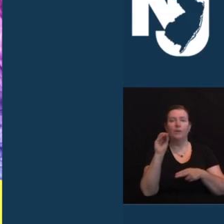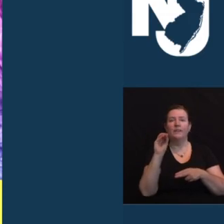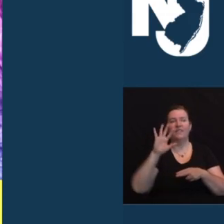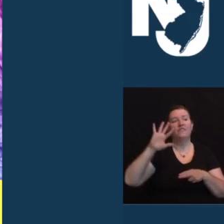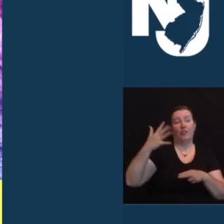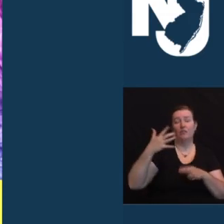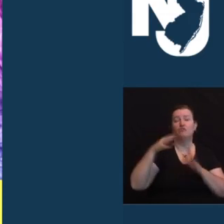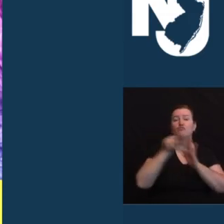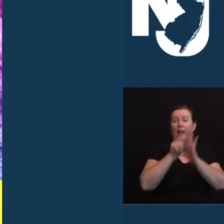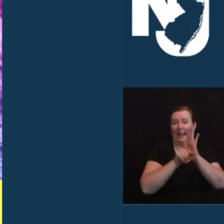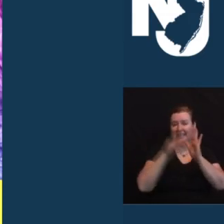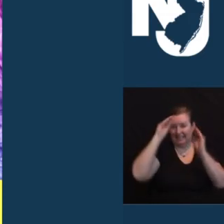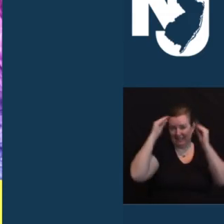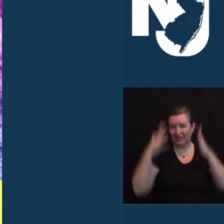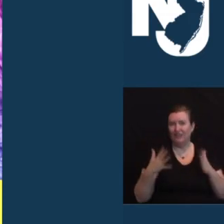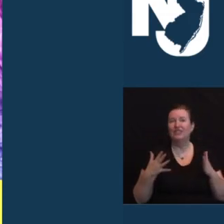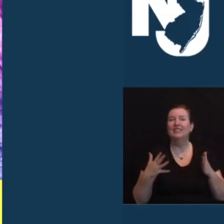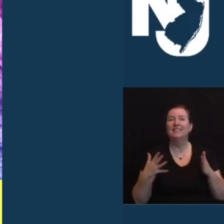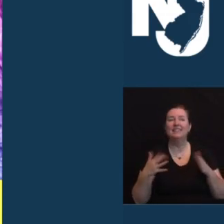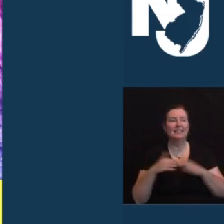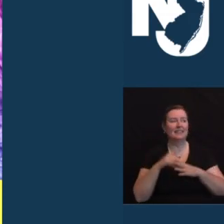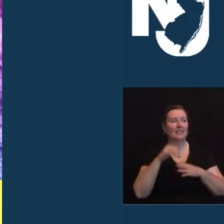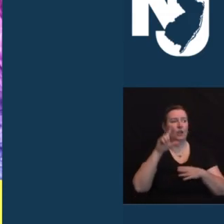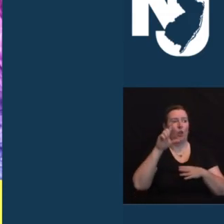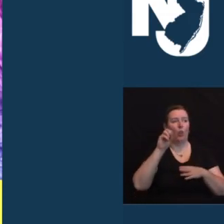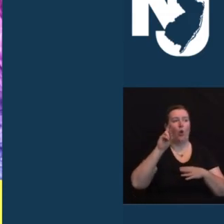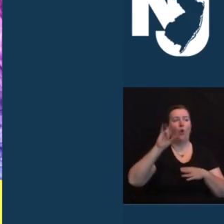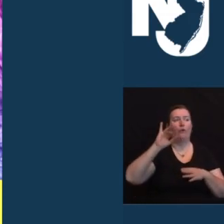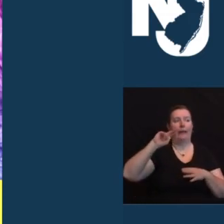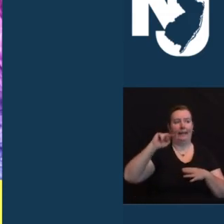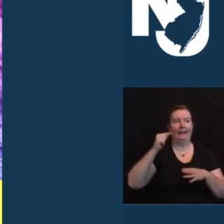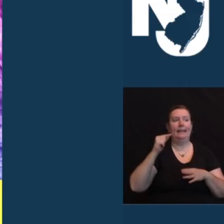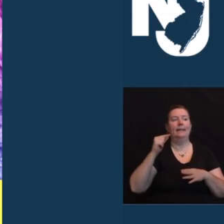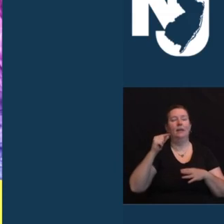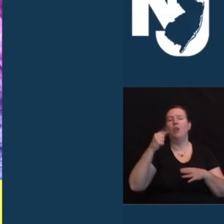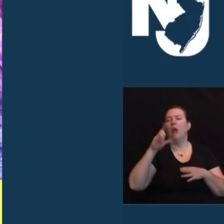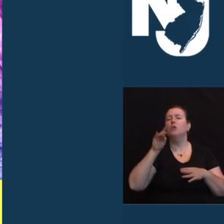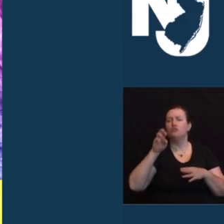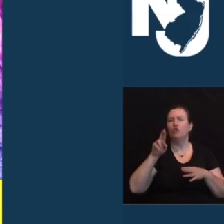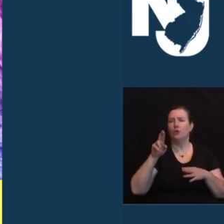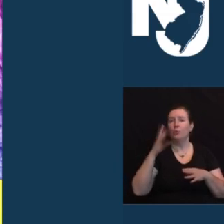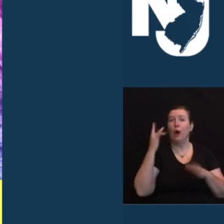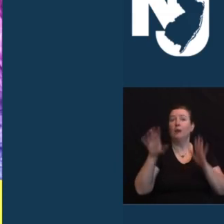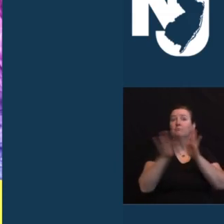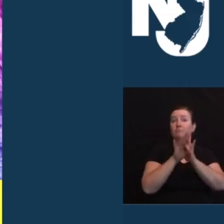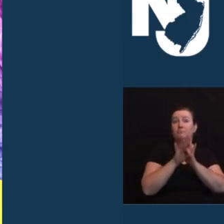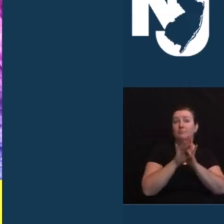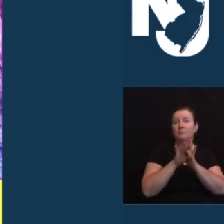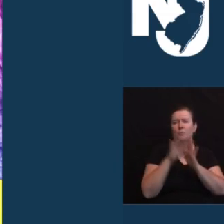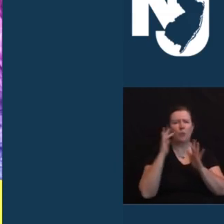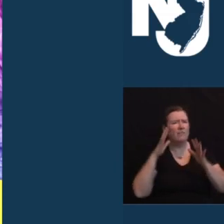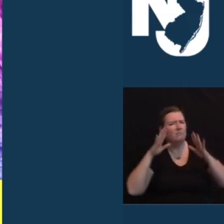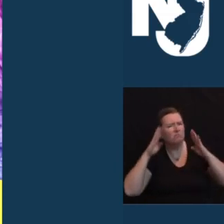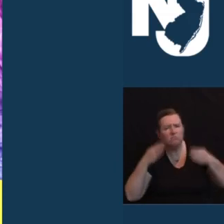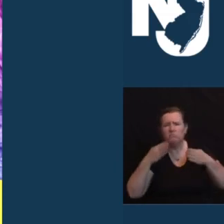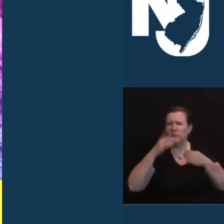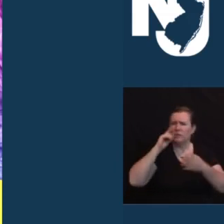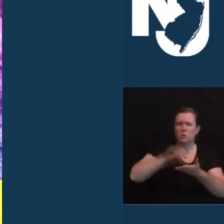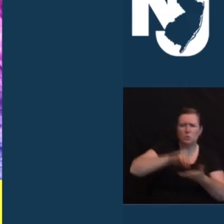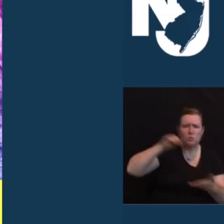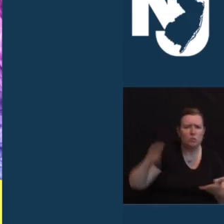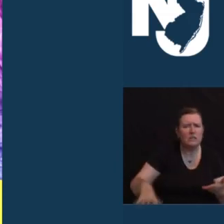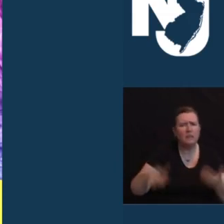Fleming Elementary School in Gloucester Township. He was selected because of his commitment to his students and because he exemplifies